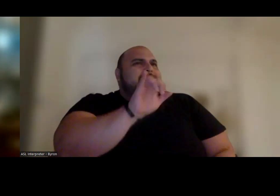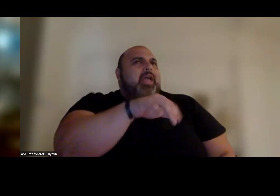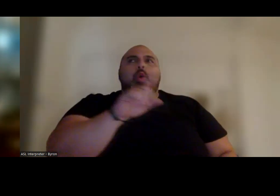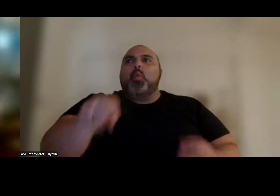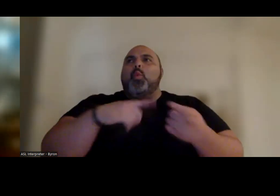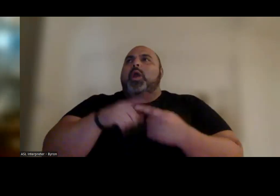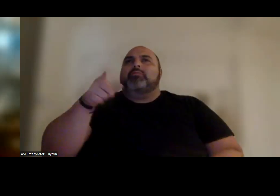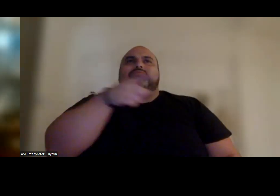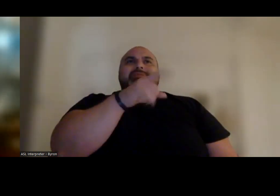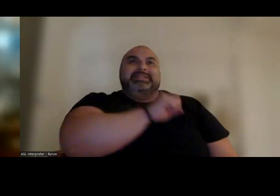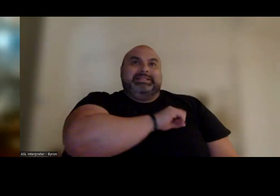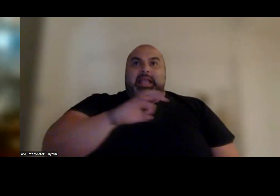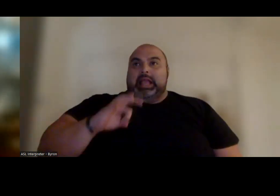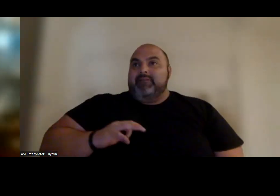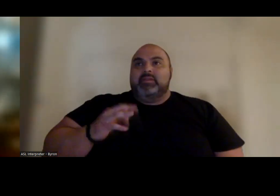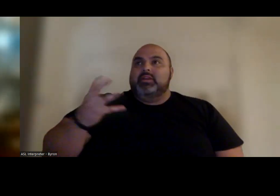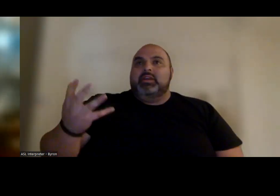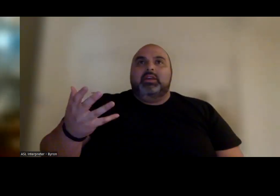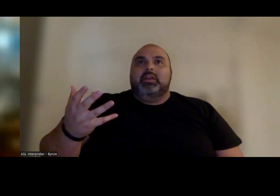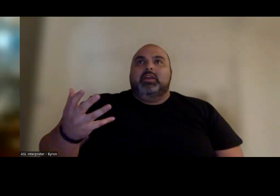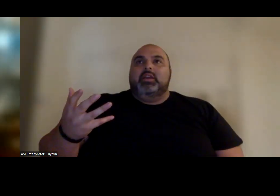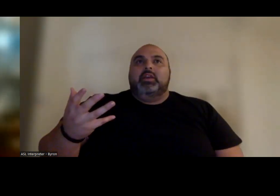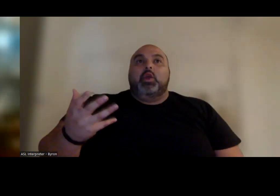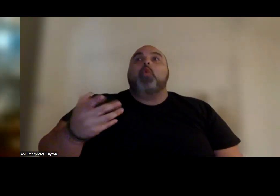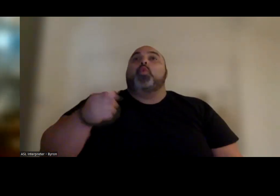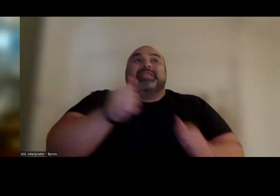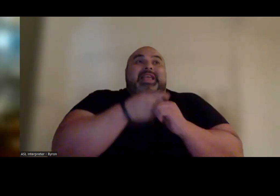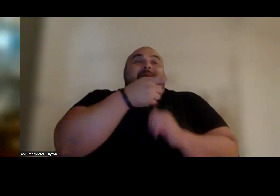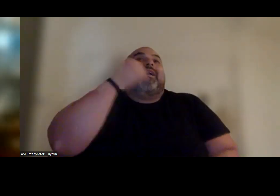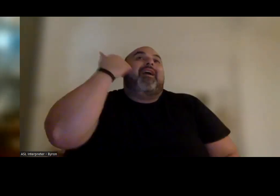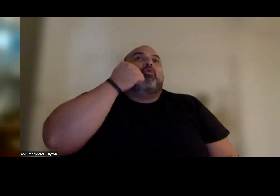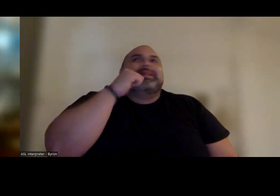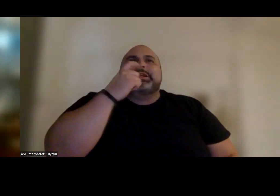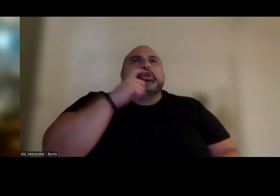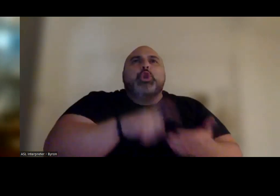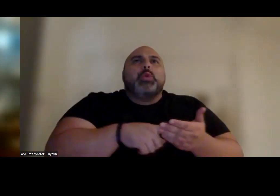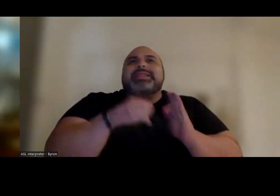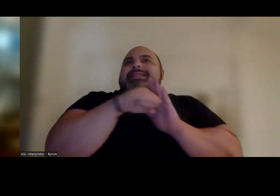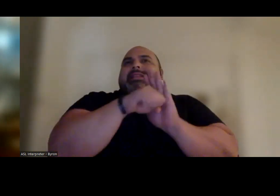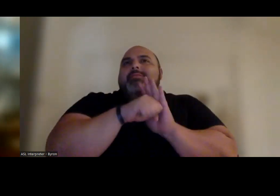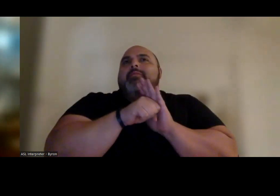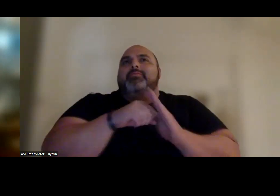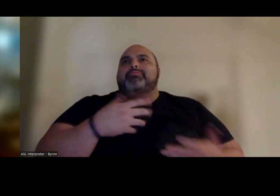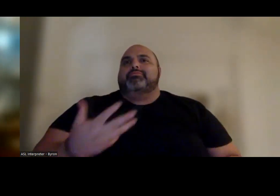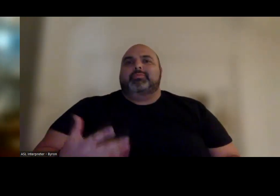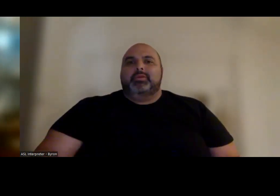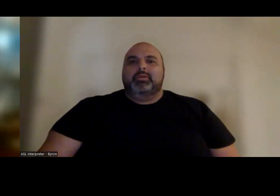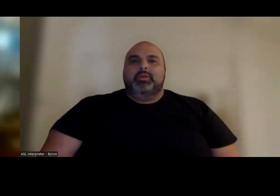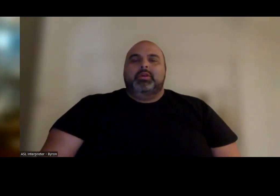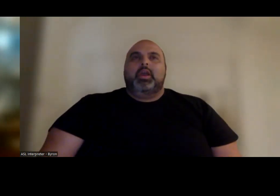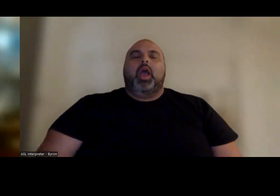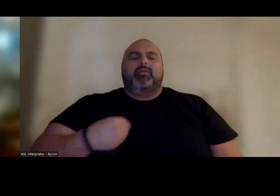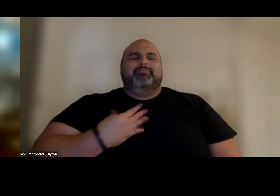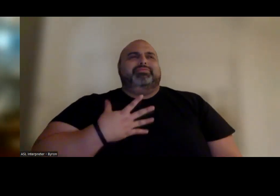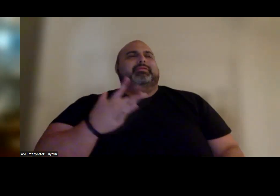staff working with him daily didn't notice any of the symptoms. And it made me even more